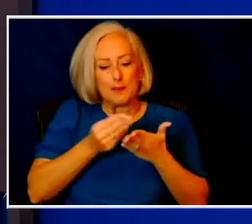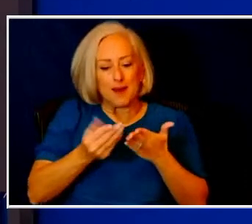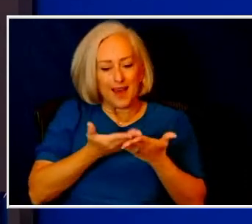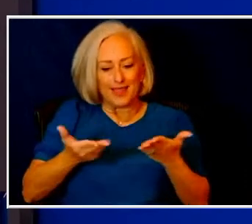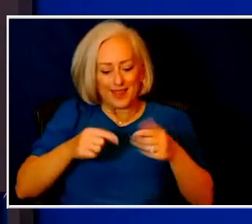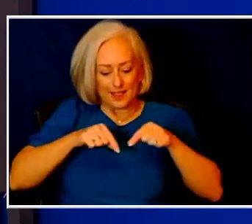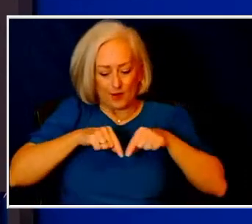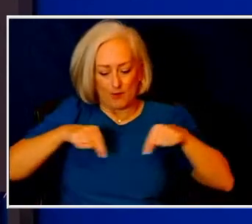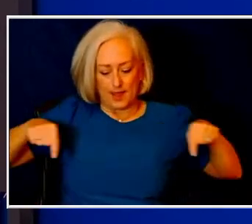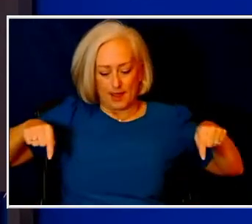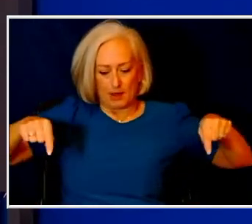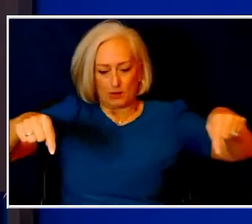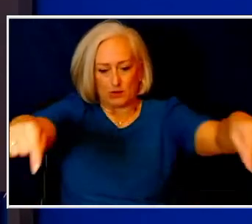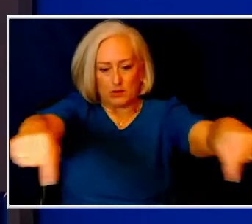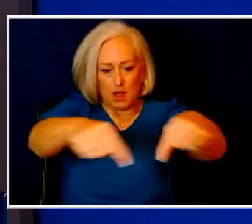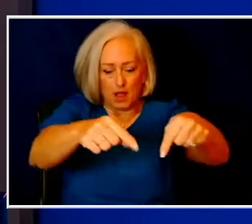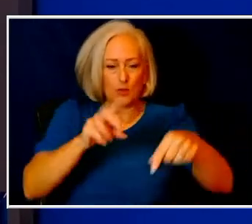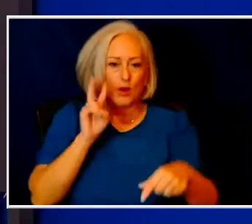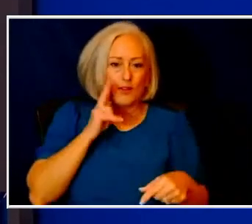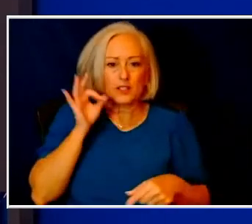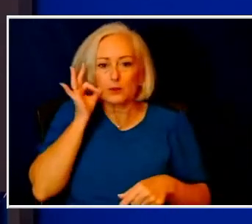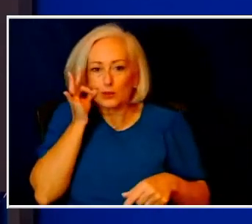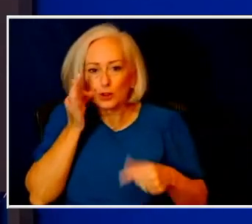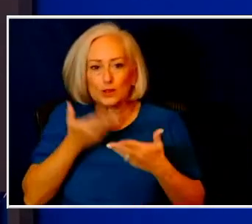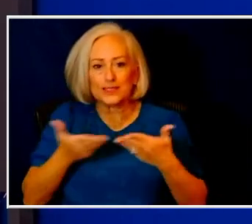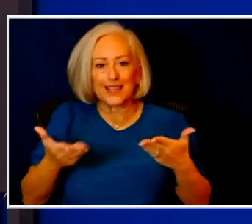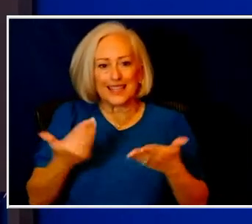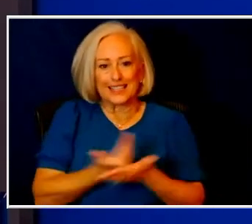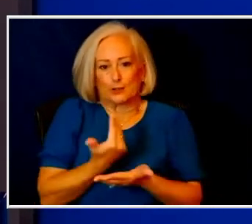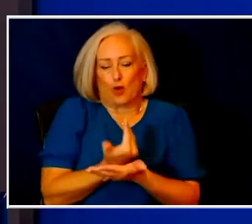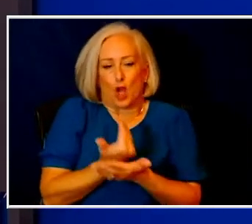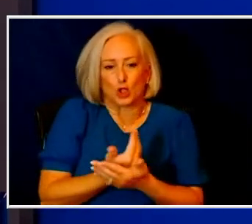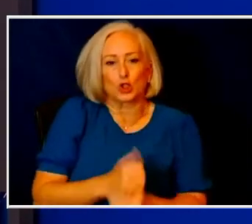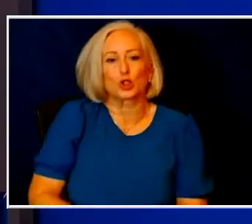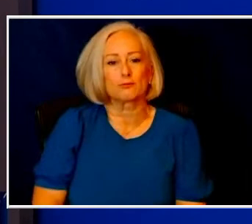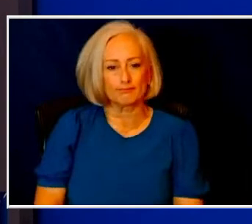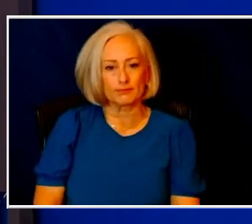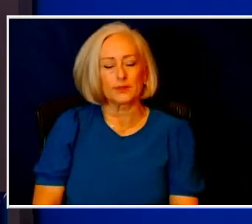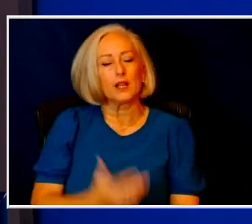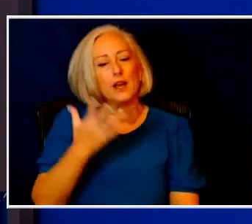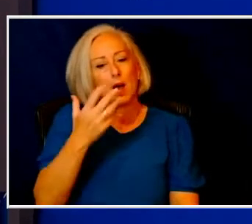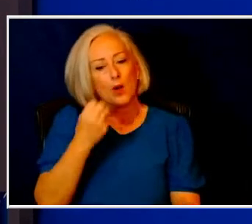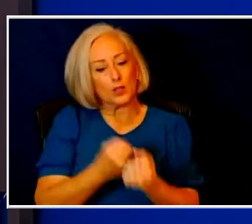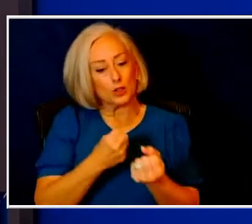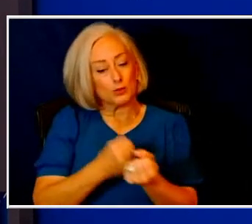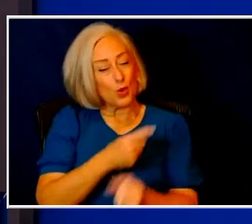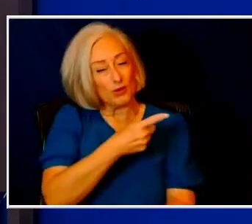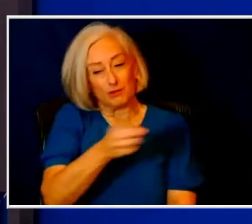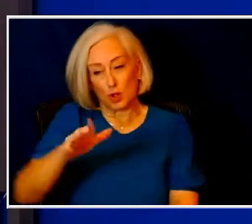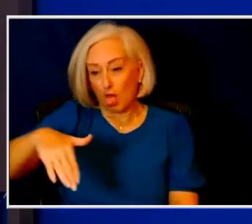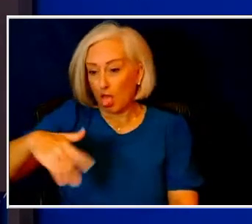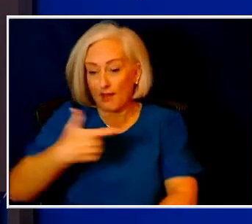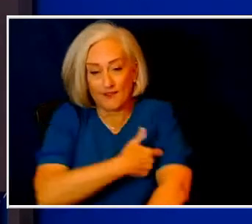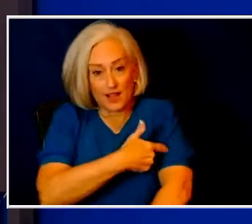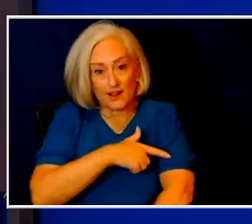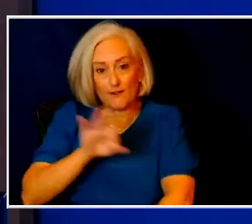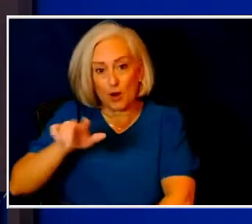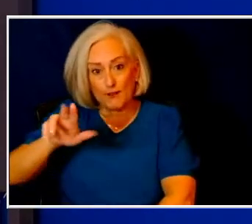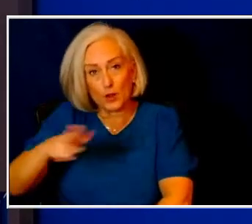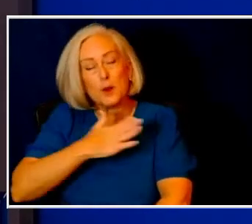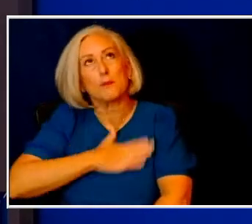guest today, and also want to continue to endorse the fact that really, if you have not been vaccinated yet for influenza, please go get